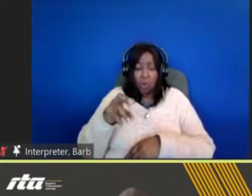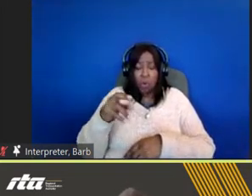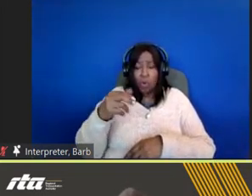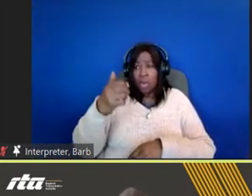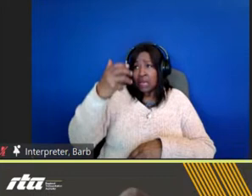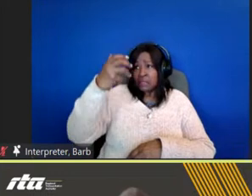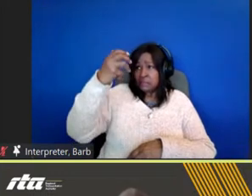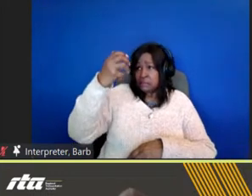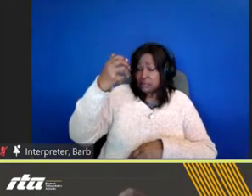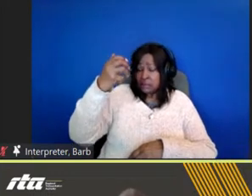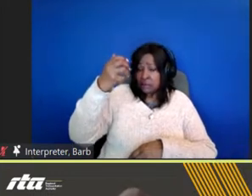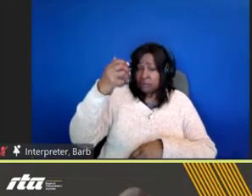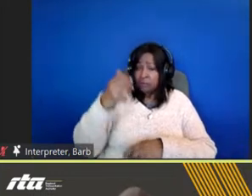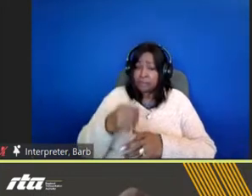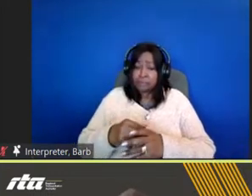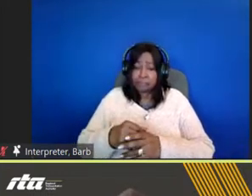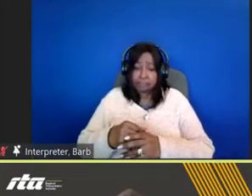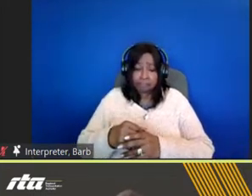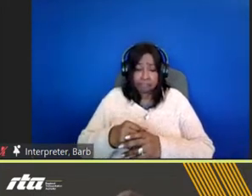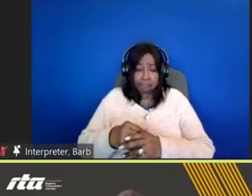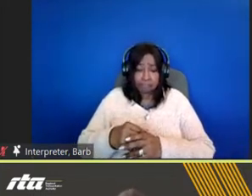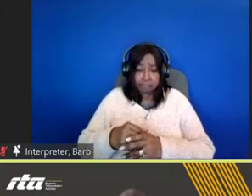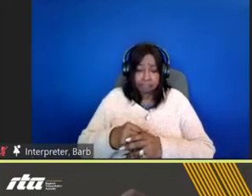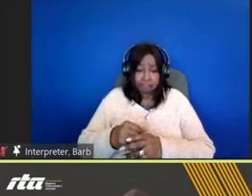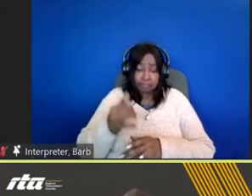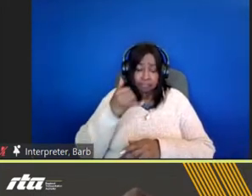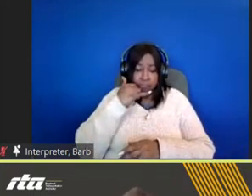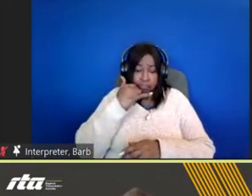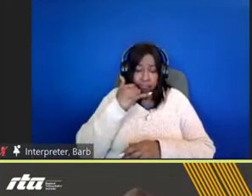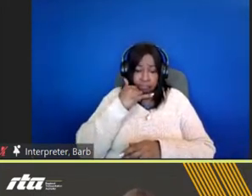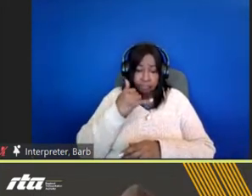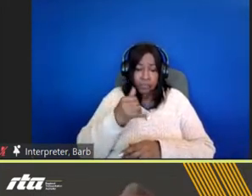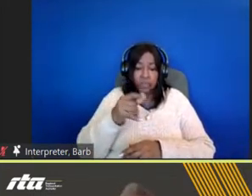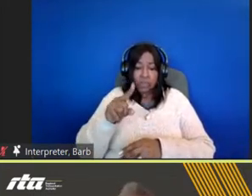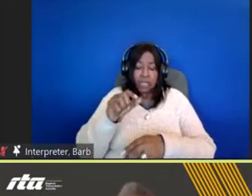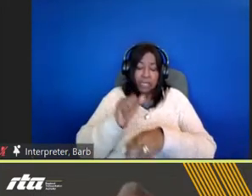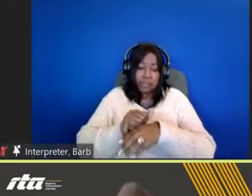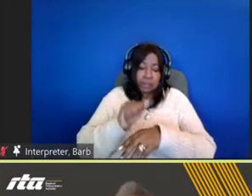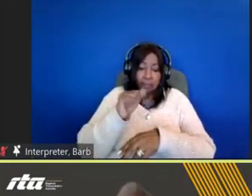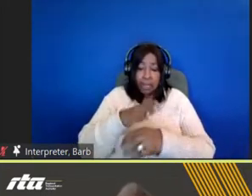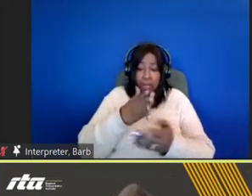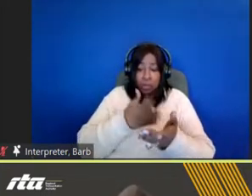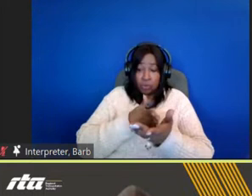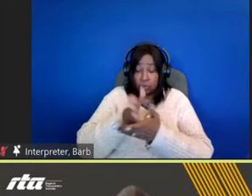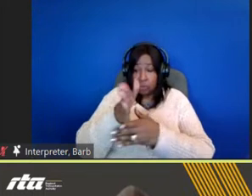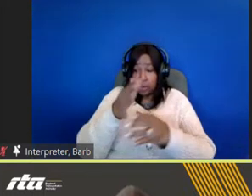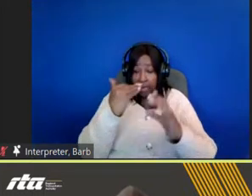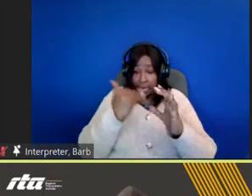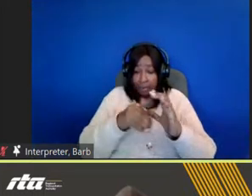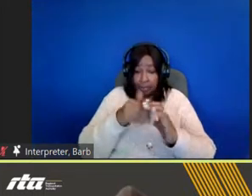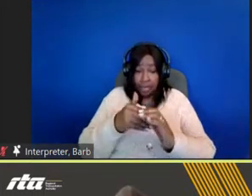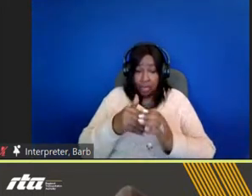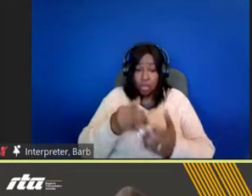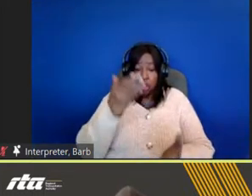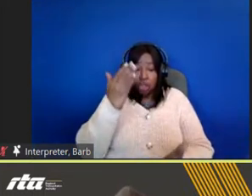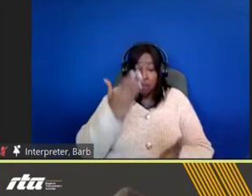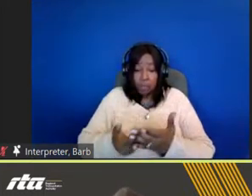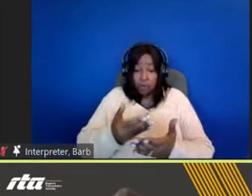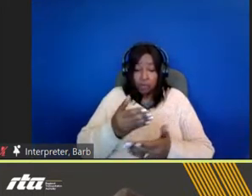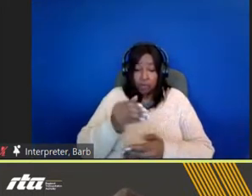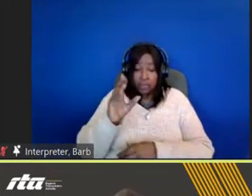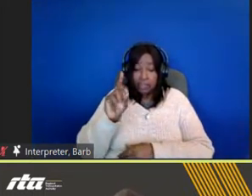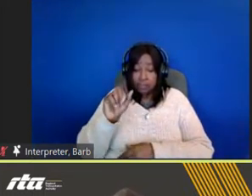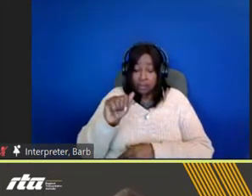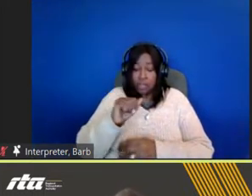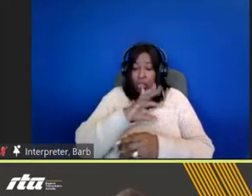or by submitting it via email. Proof of disability includes